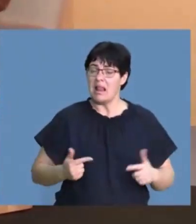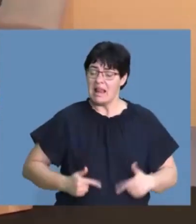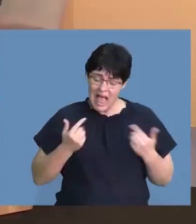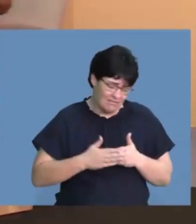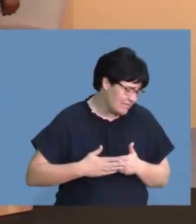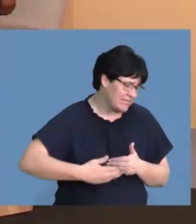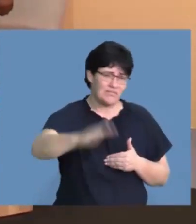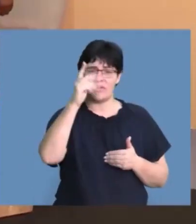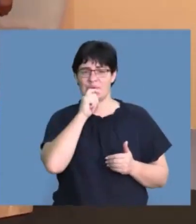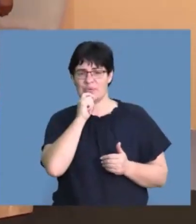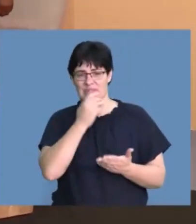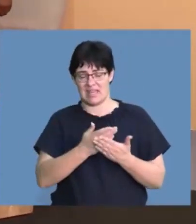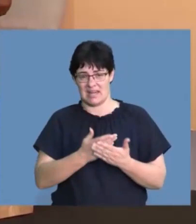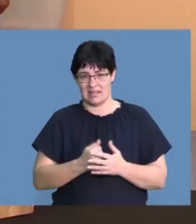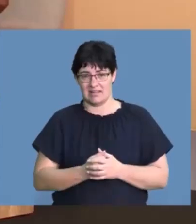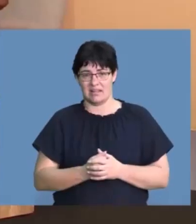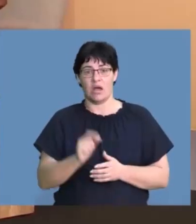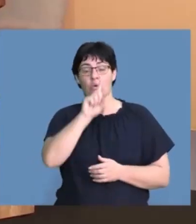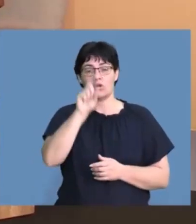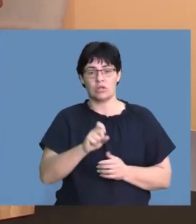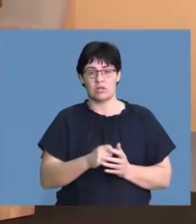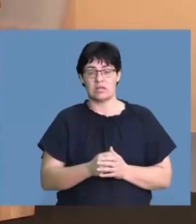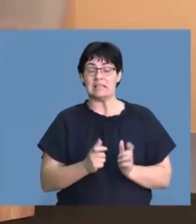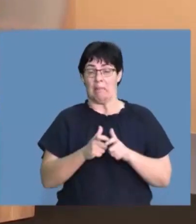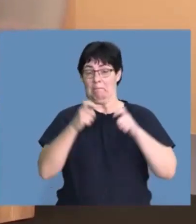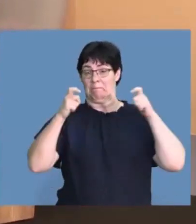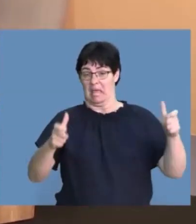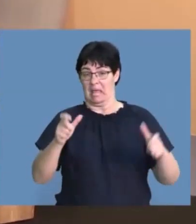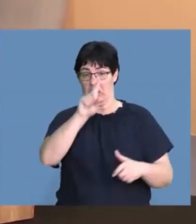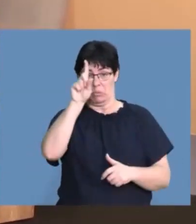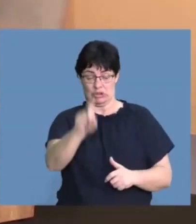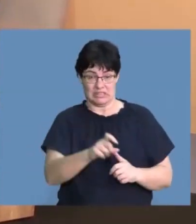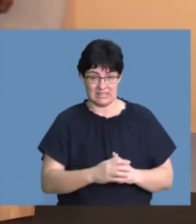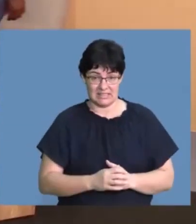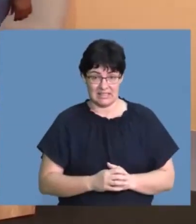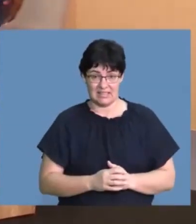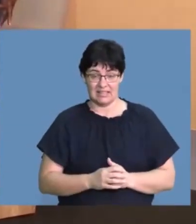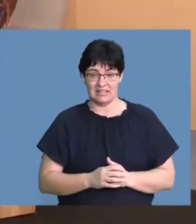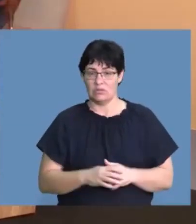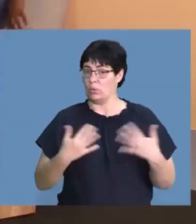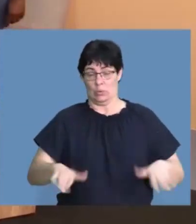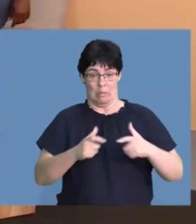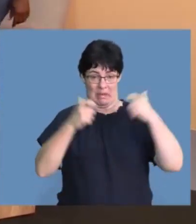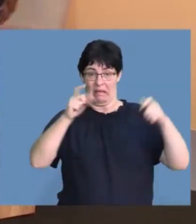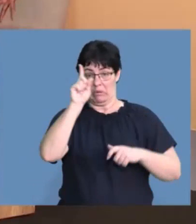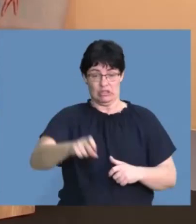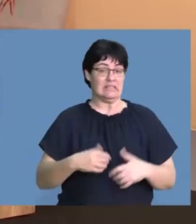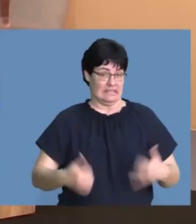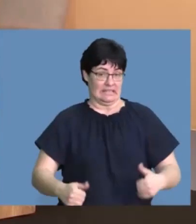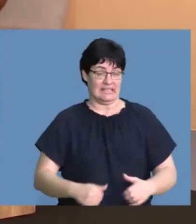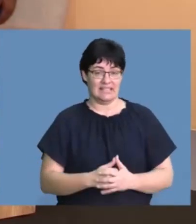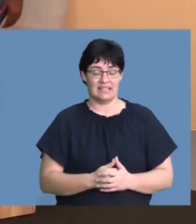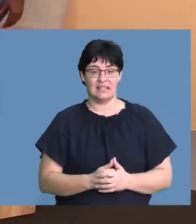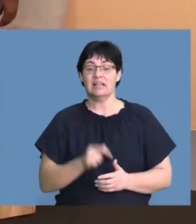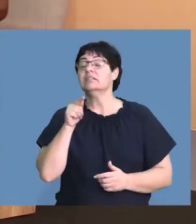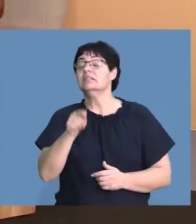the rest of your life. This question, we're going to call it the big question. What is the big question? Okay, all right. What the is big the question? big